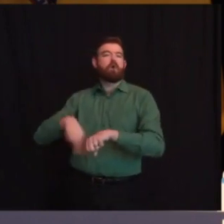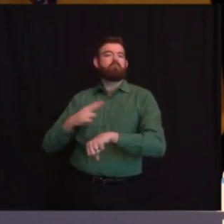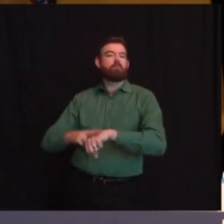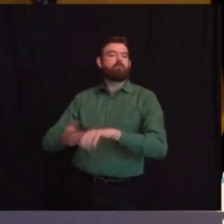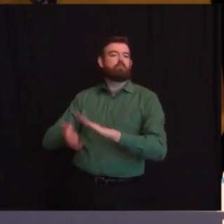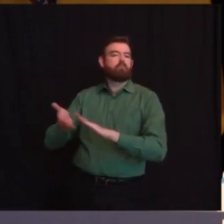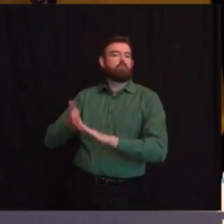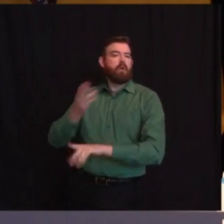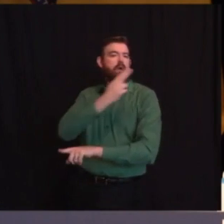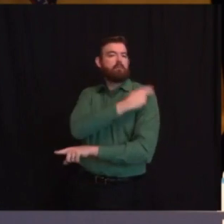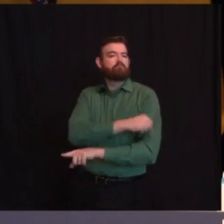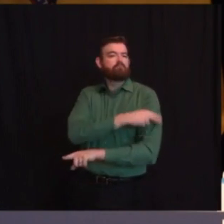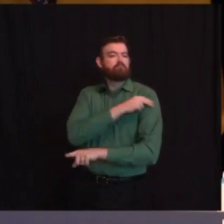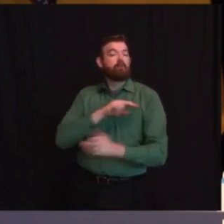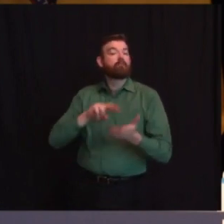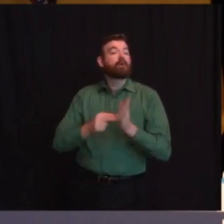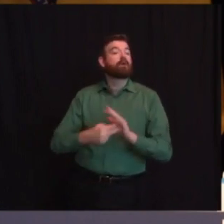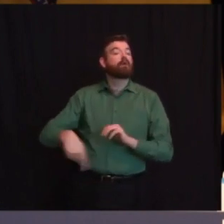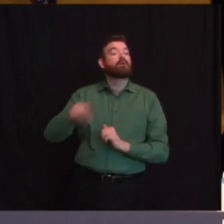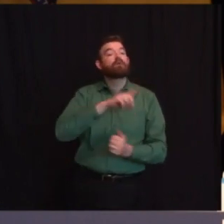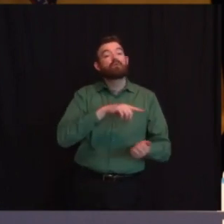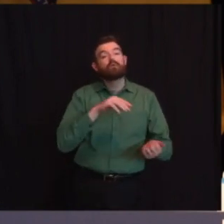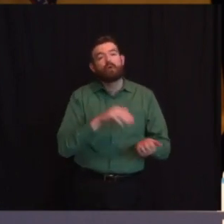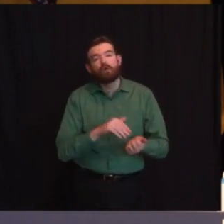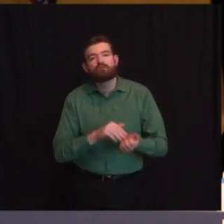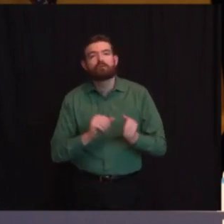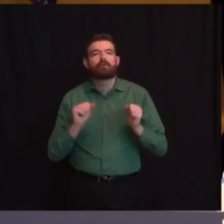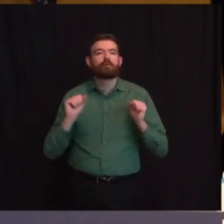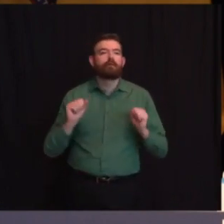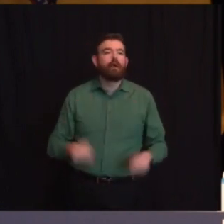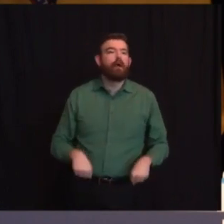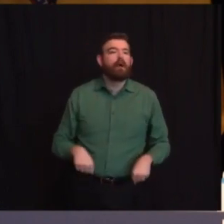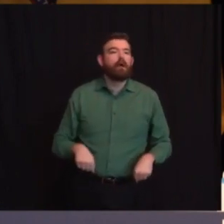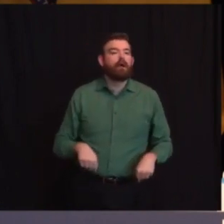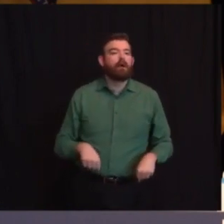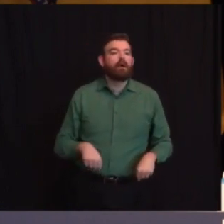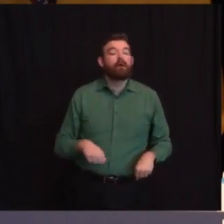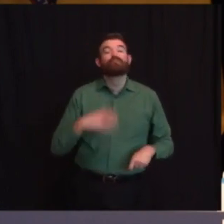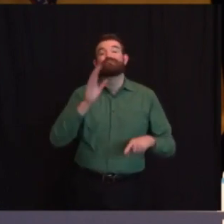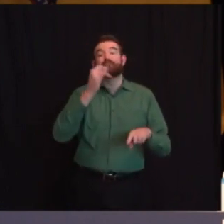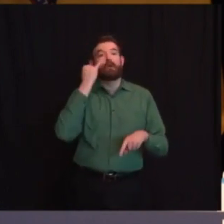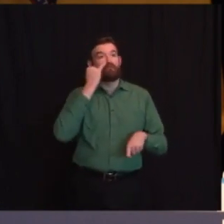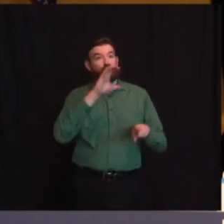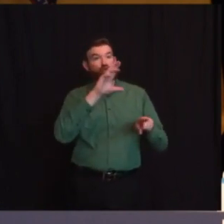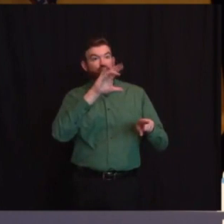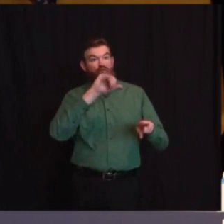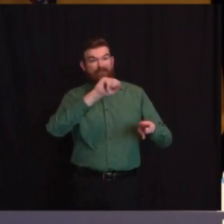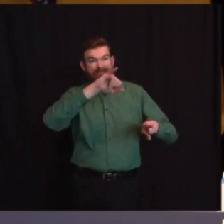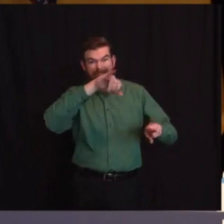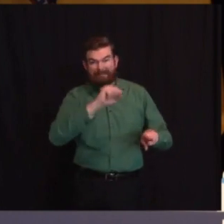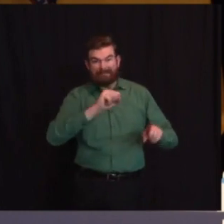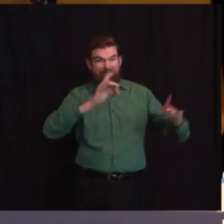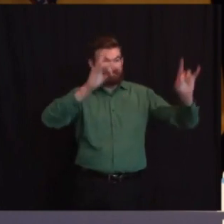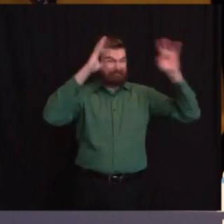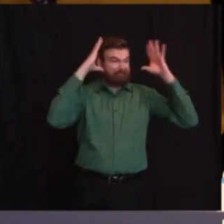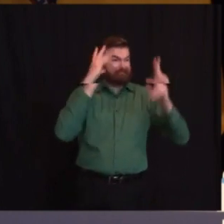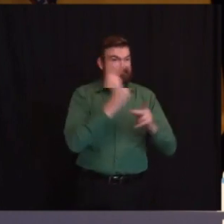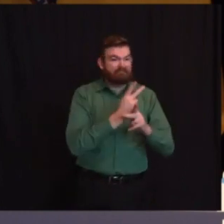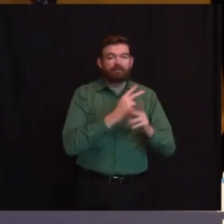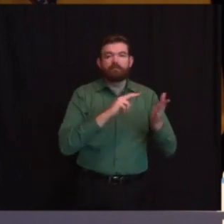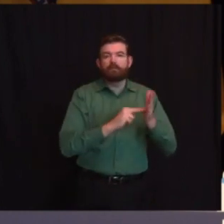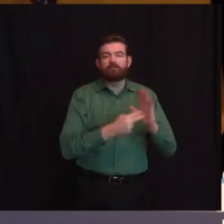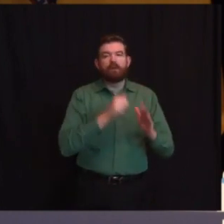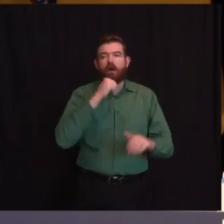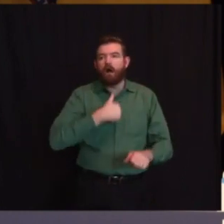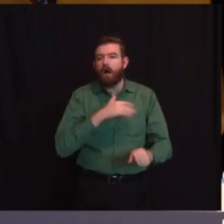where clinicians practice in extreme circumstances with scarce resources like staffing,